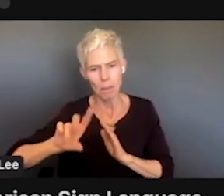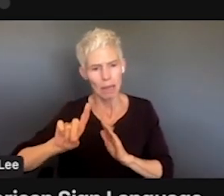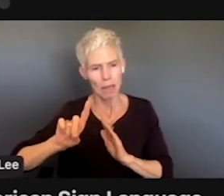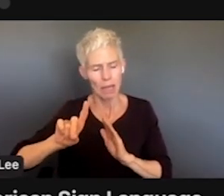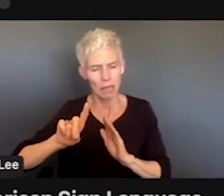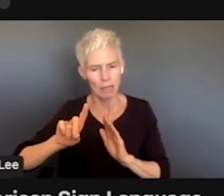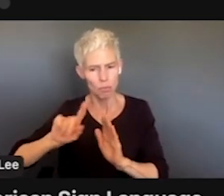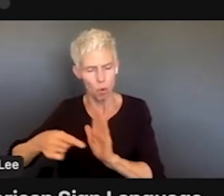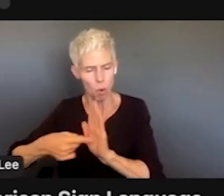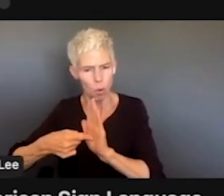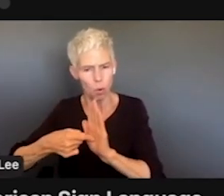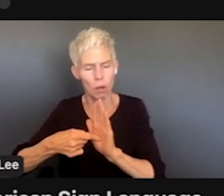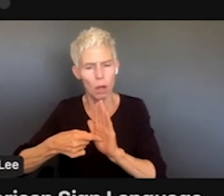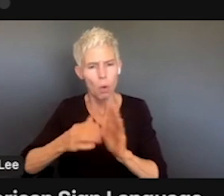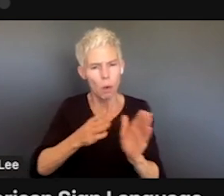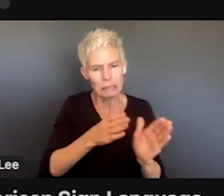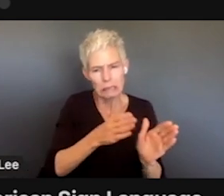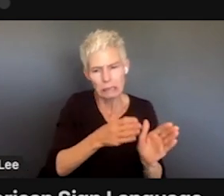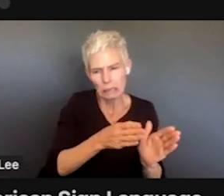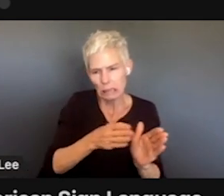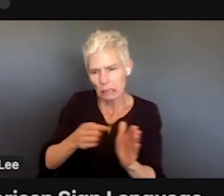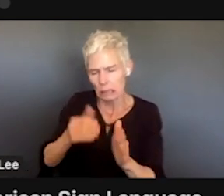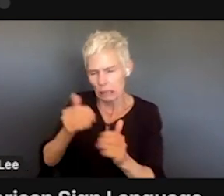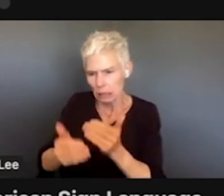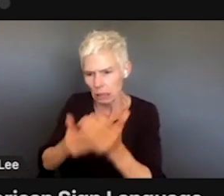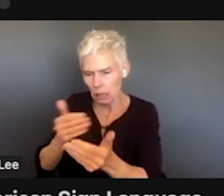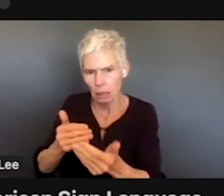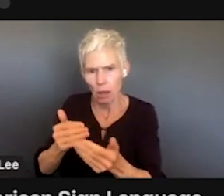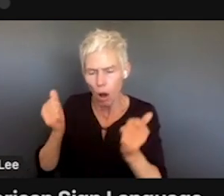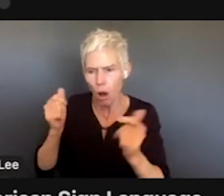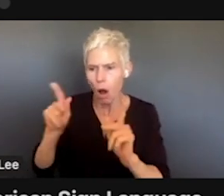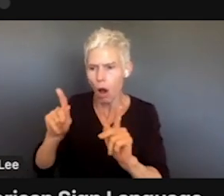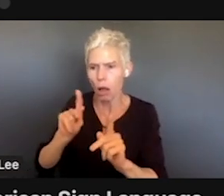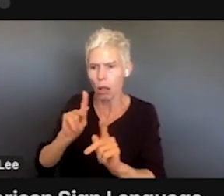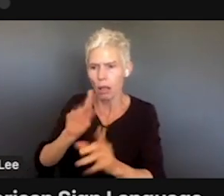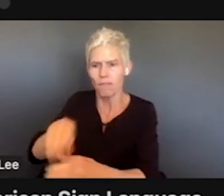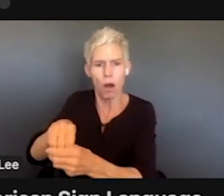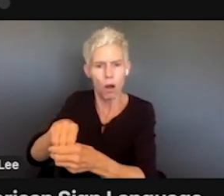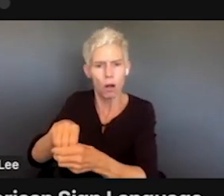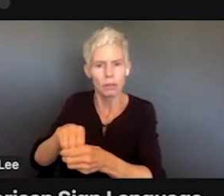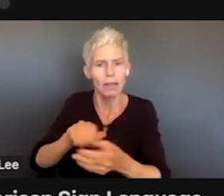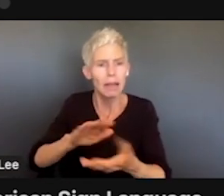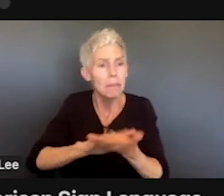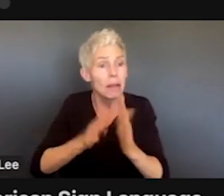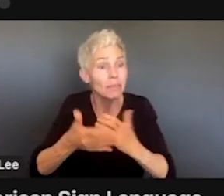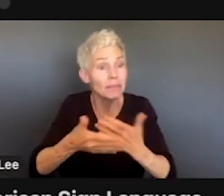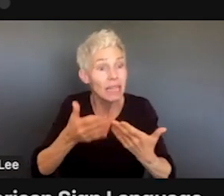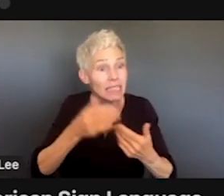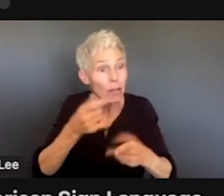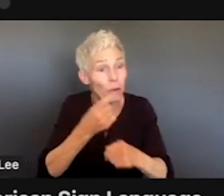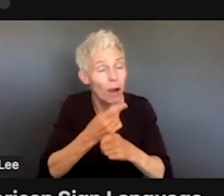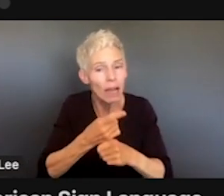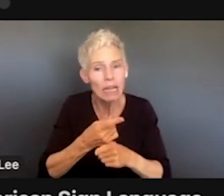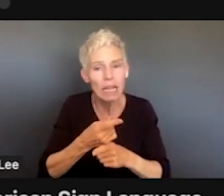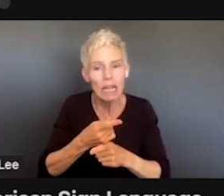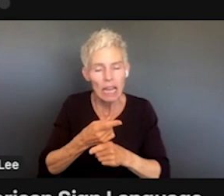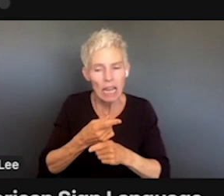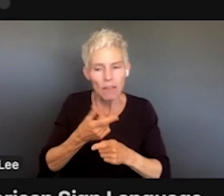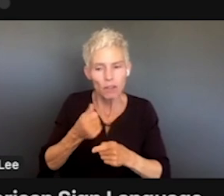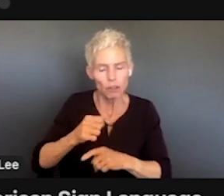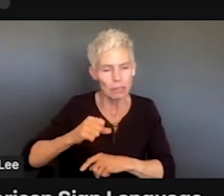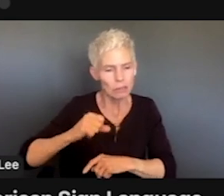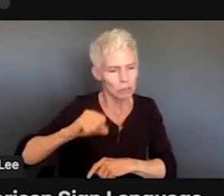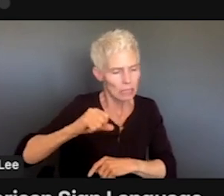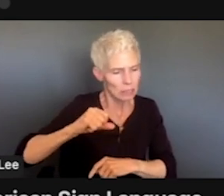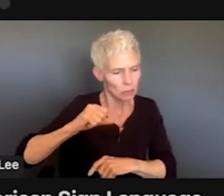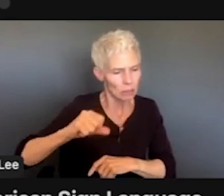pushing in a direction that everybody wanted to go in, right? And so that becomes easy. If you're trying to push against what people